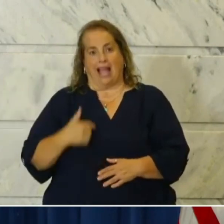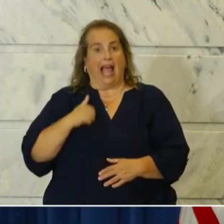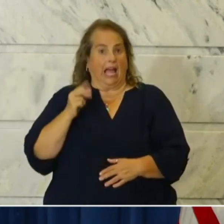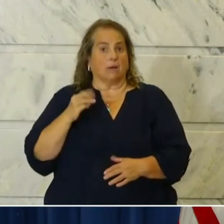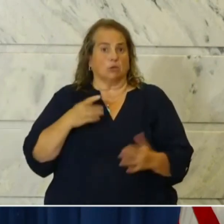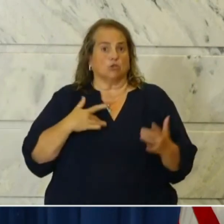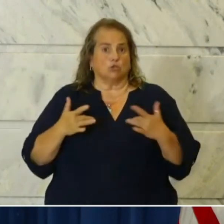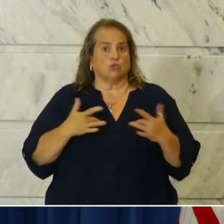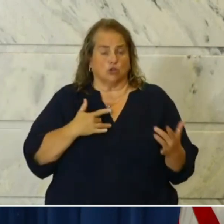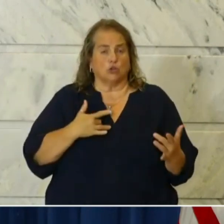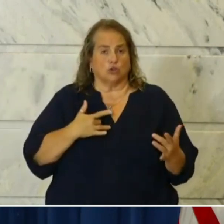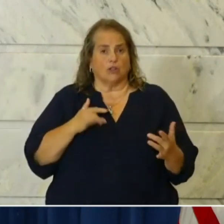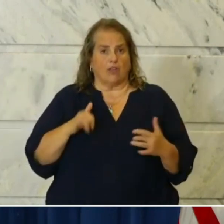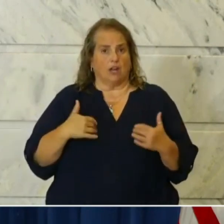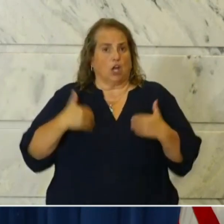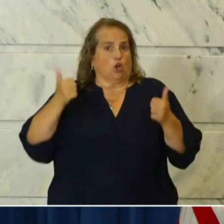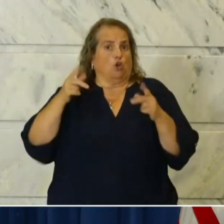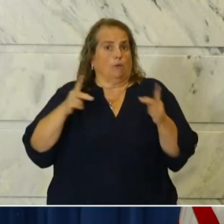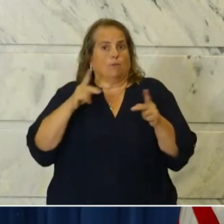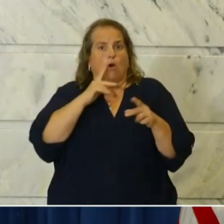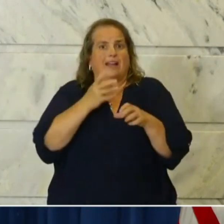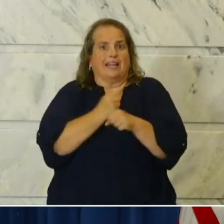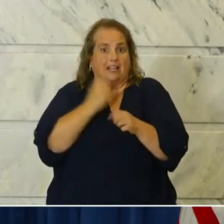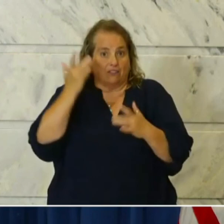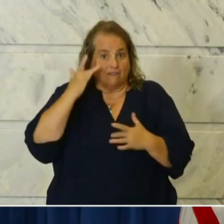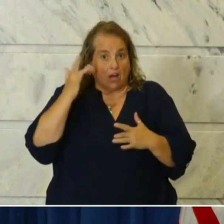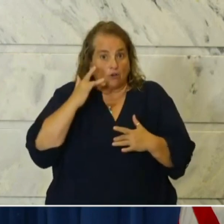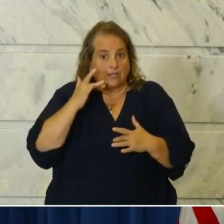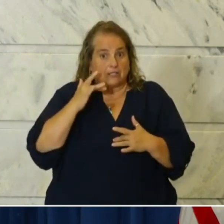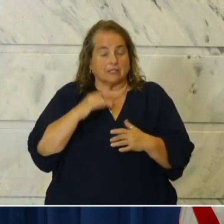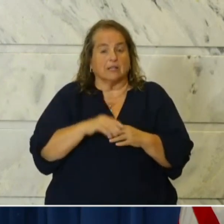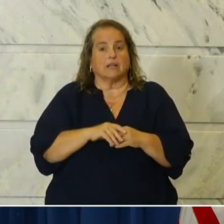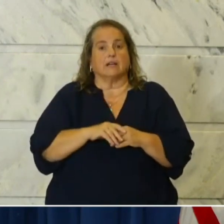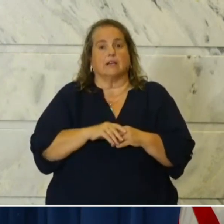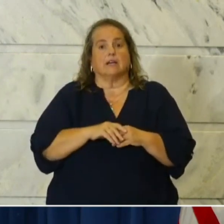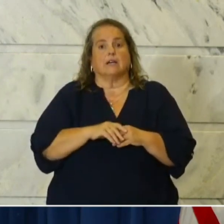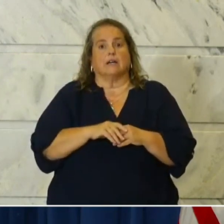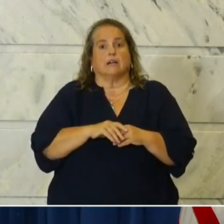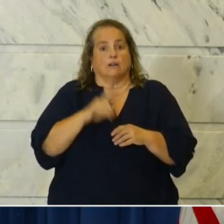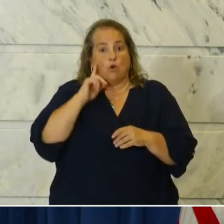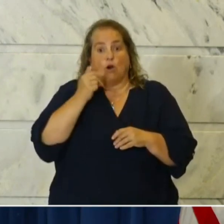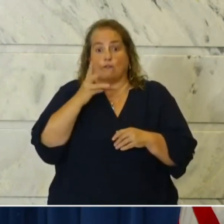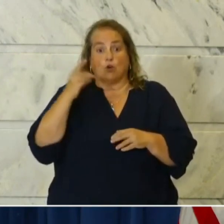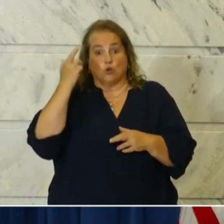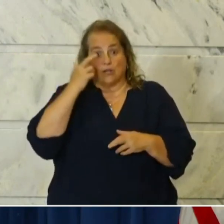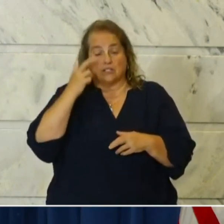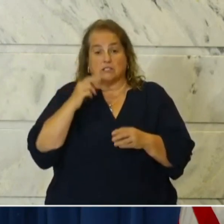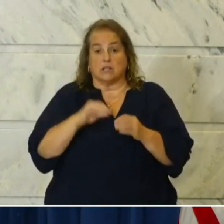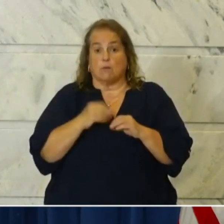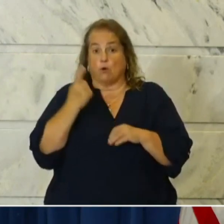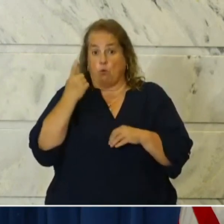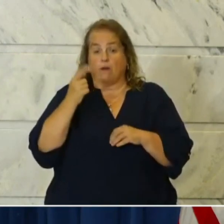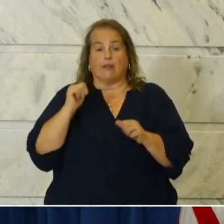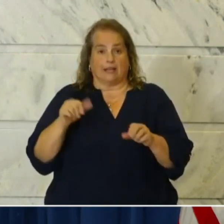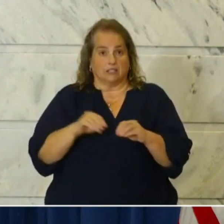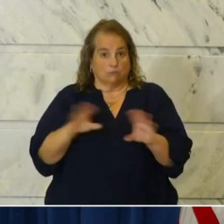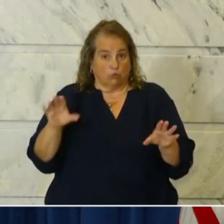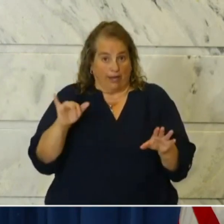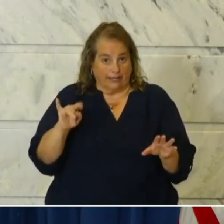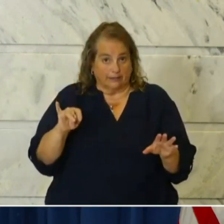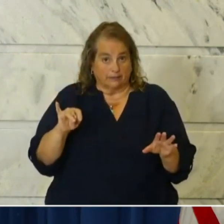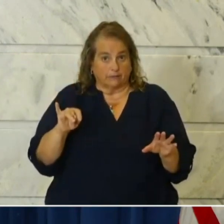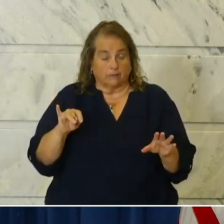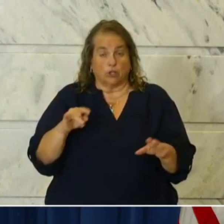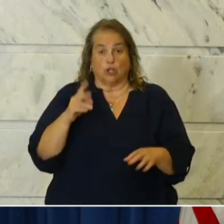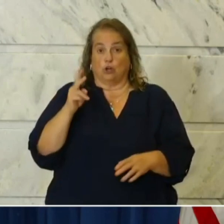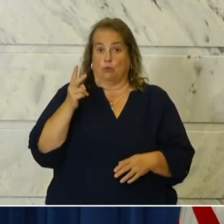concerned that younger people are getting the virus for a couple of reasons. Number one, they can spread it. Two,